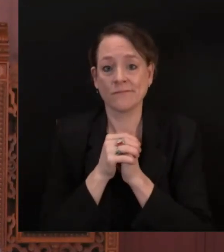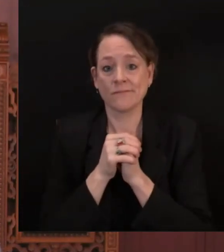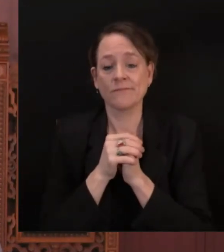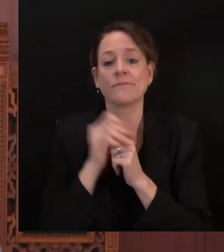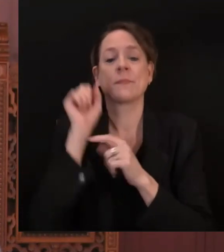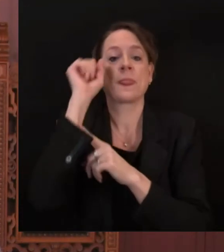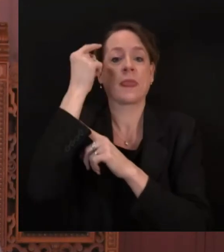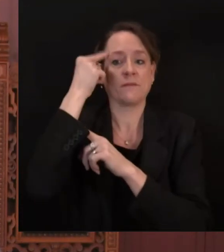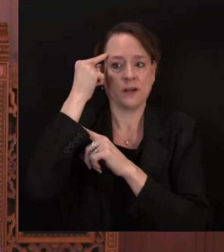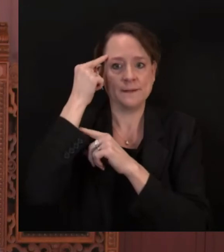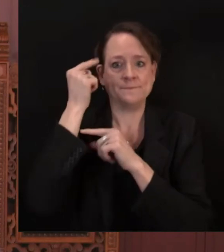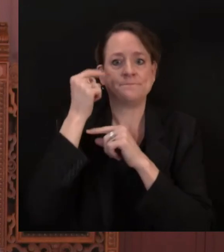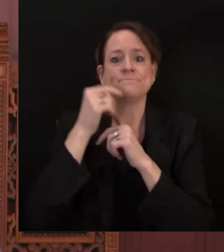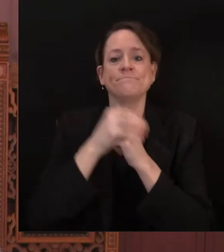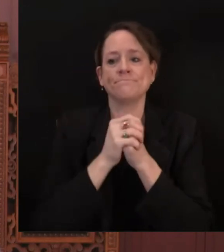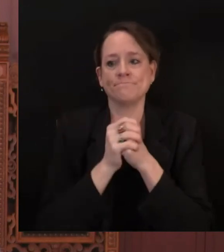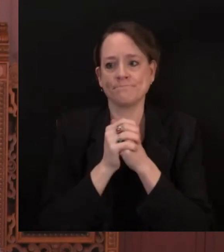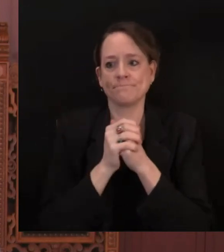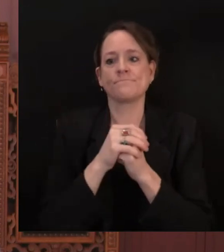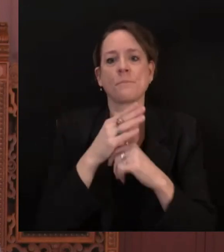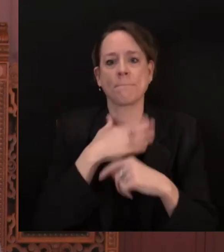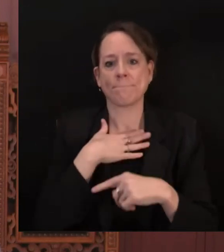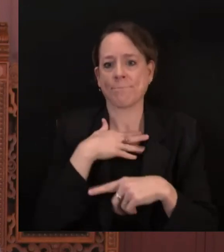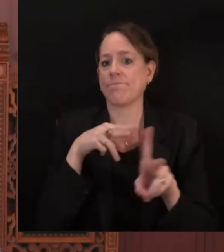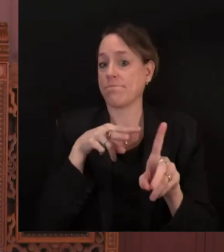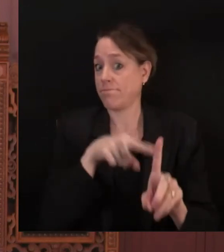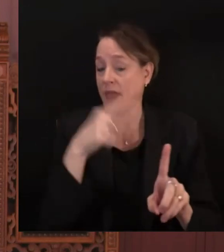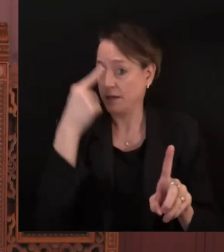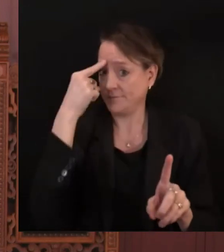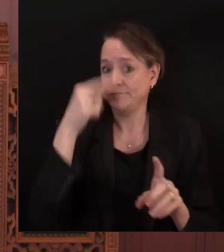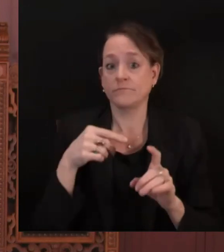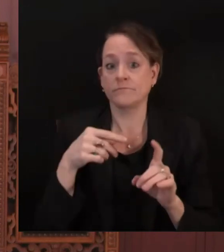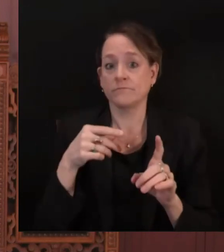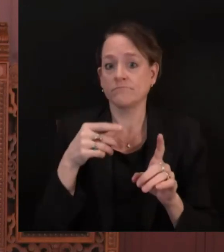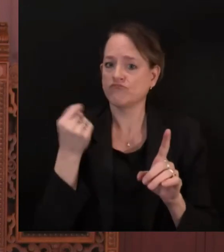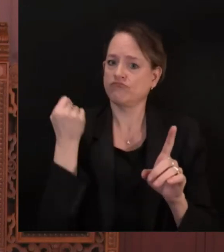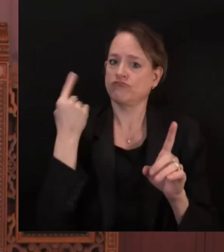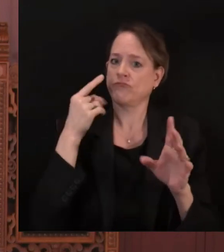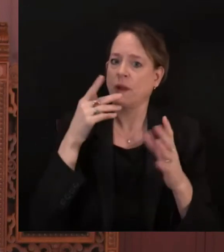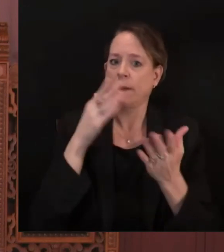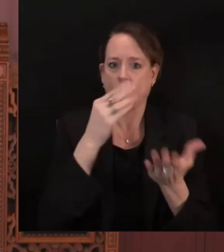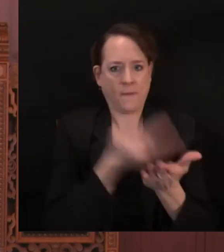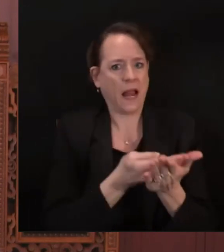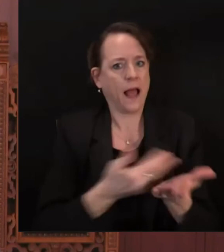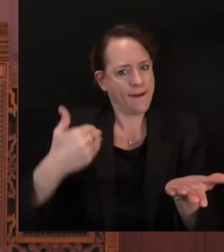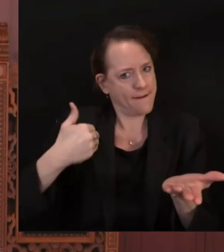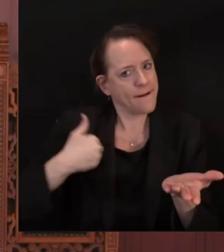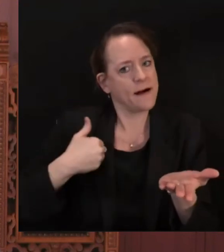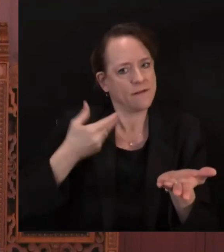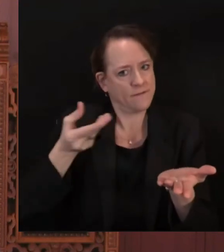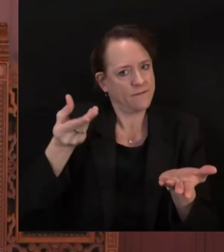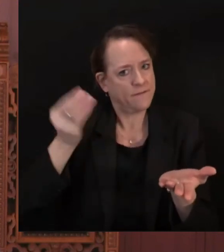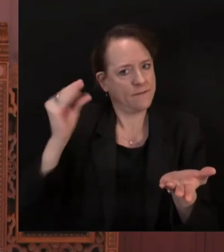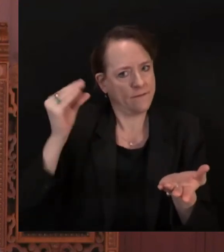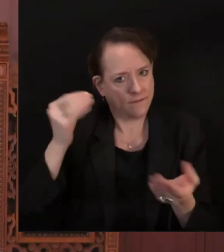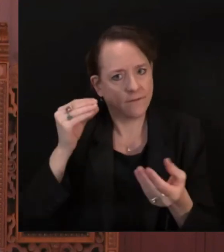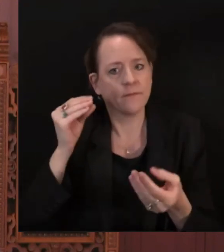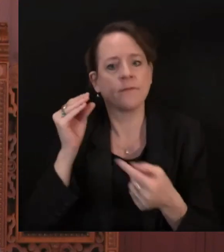tracing and testing, and we will, it certainly isn't enough to get us through the next calendar